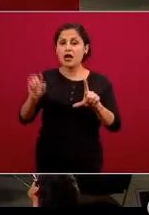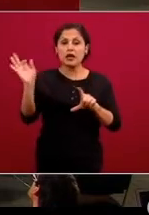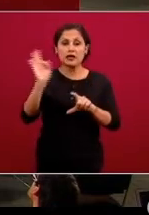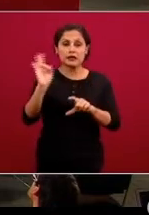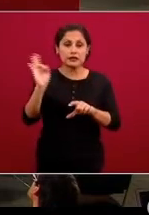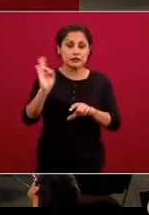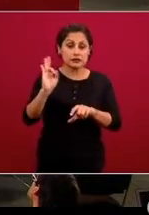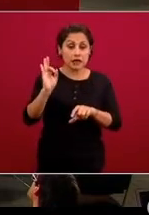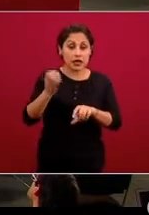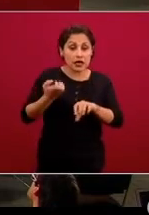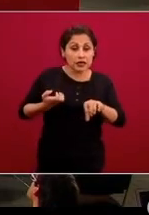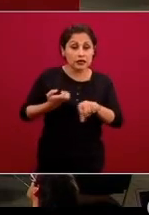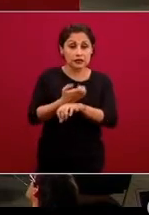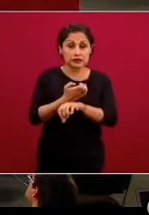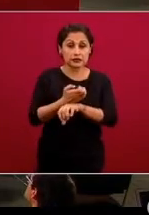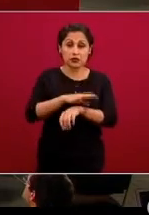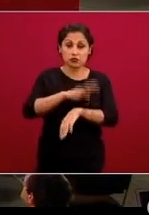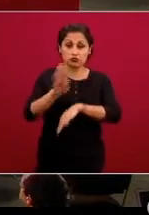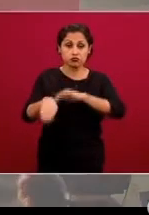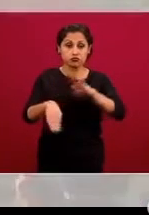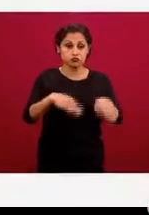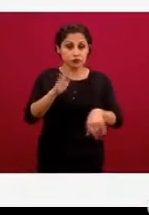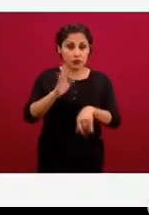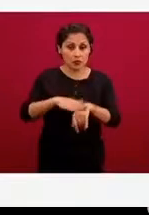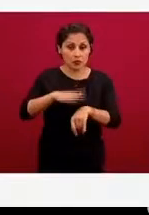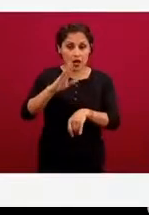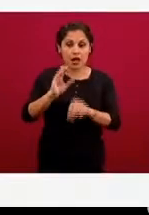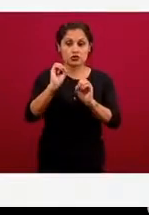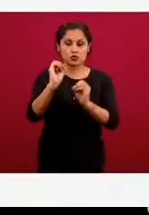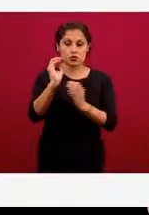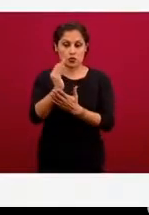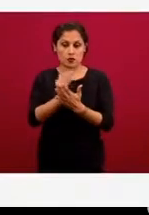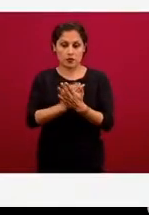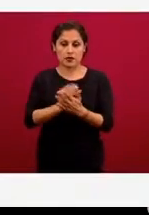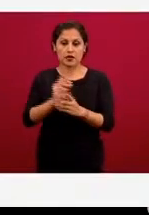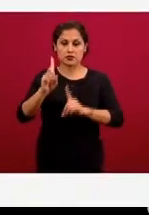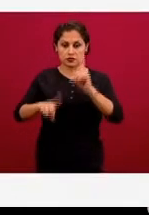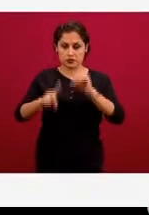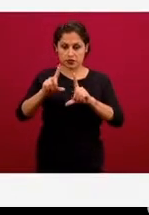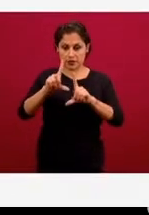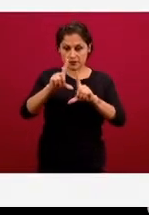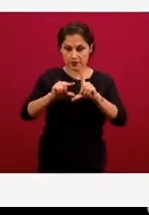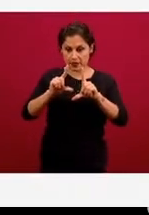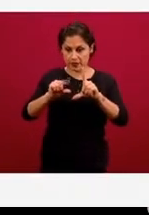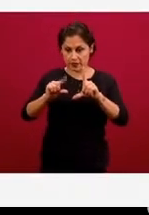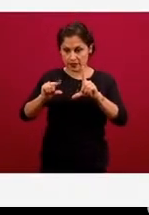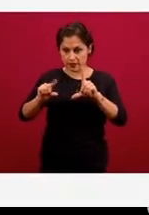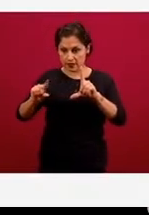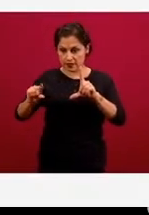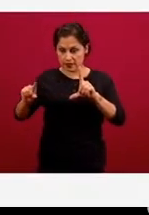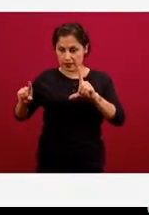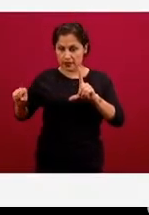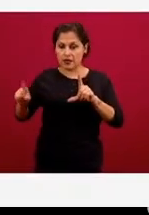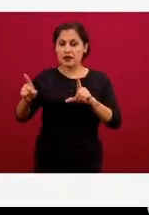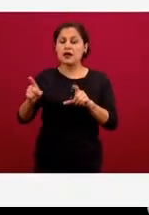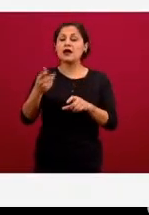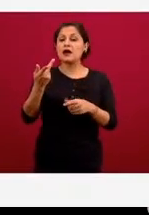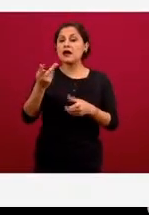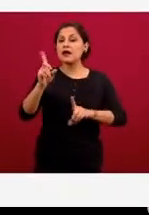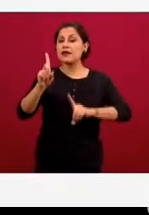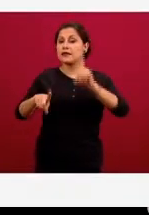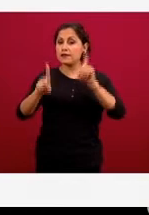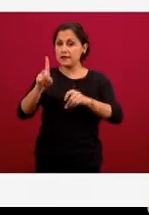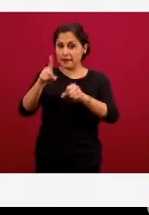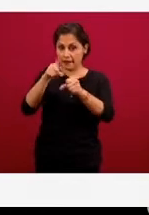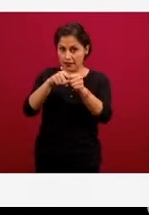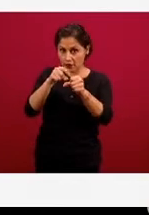You can see the yellow bar here that is, again, the suspect deaths that have not been